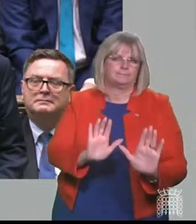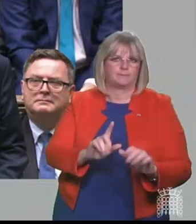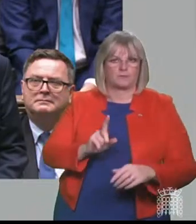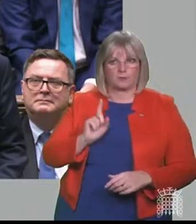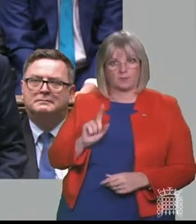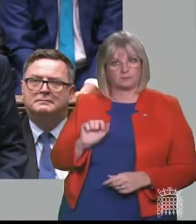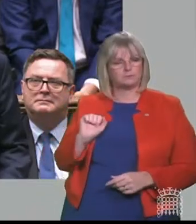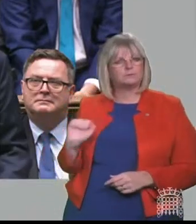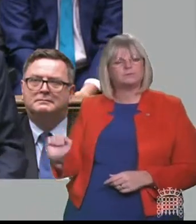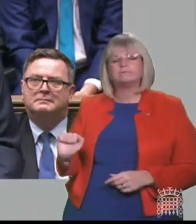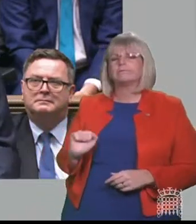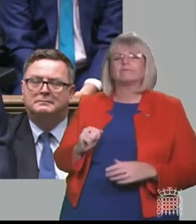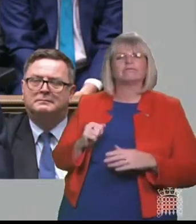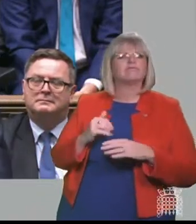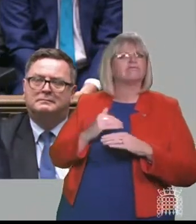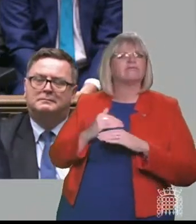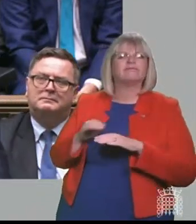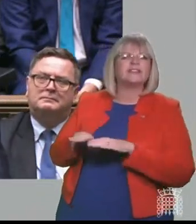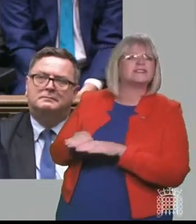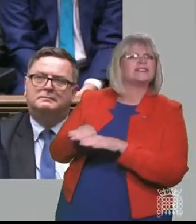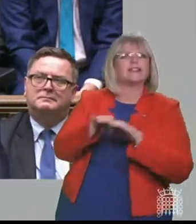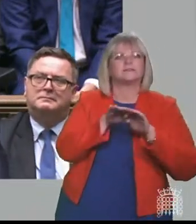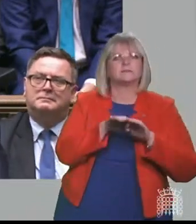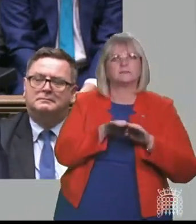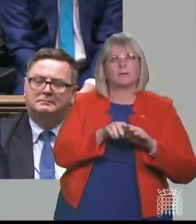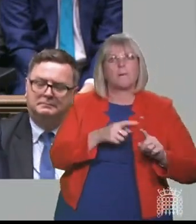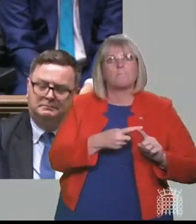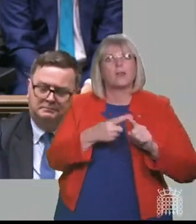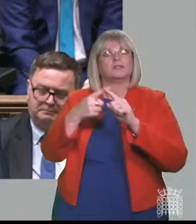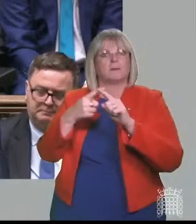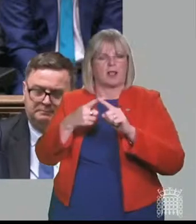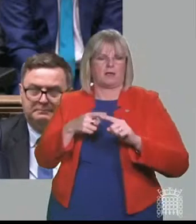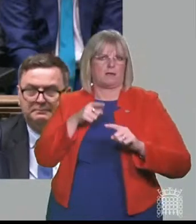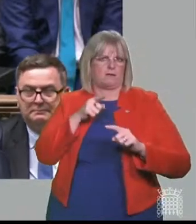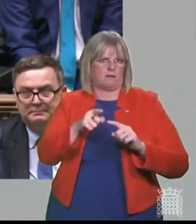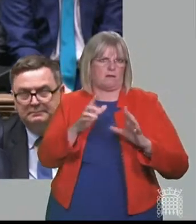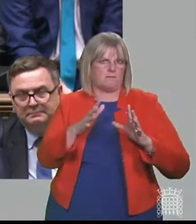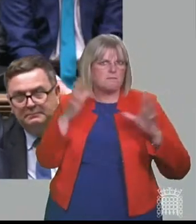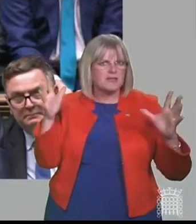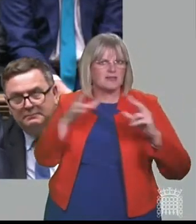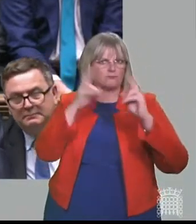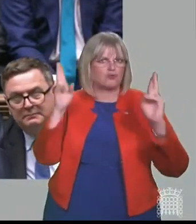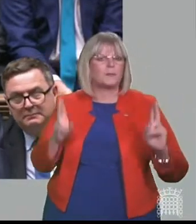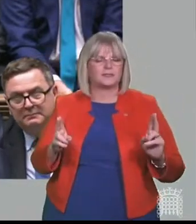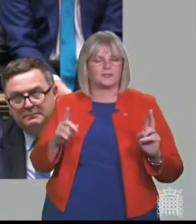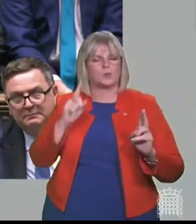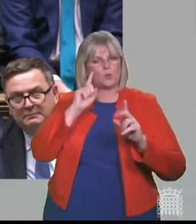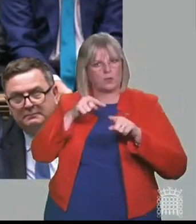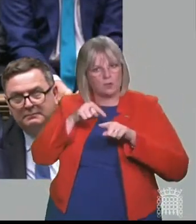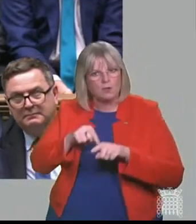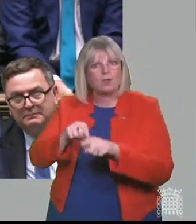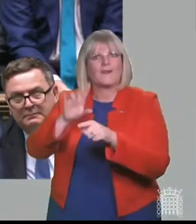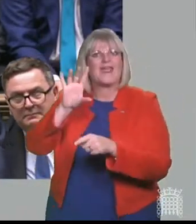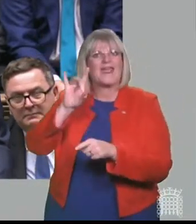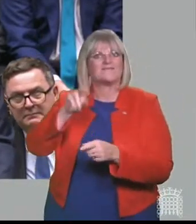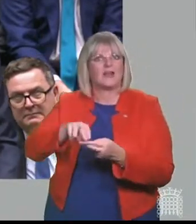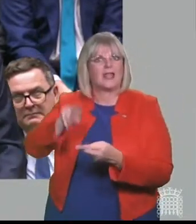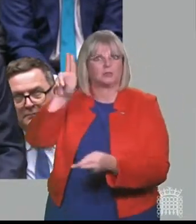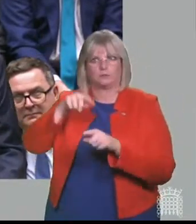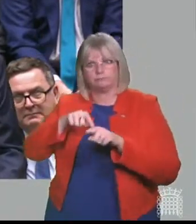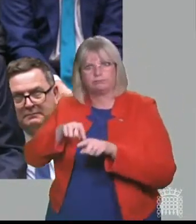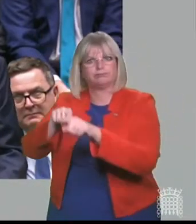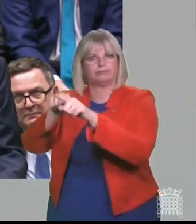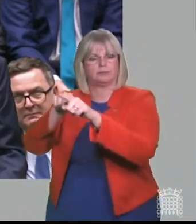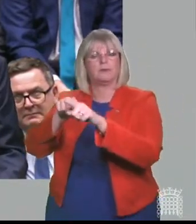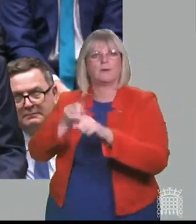multiplier, which applies to high-value properties, will rise in line with inflation, I have today decided that we will freeze